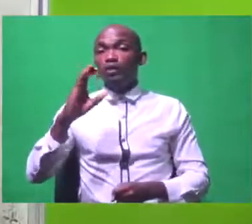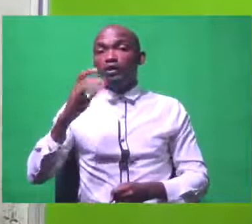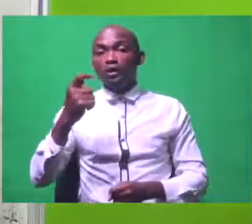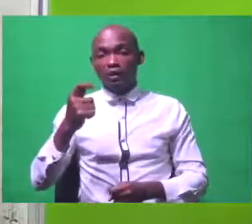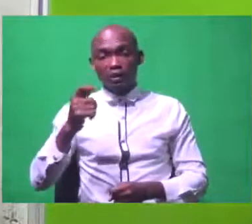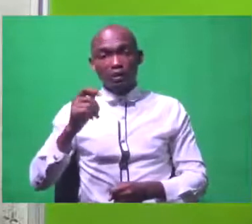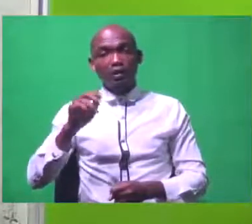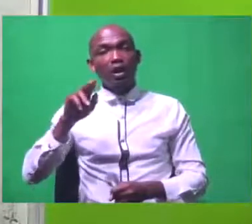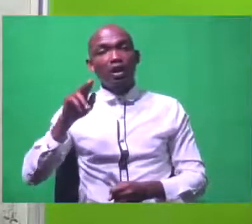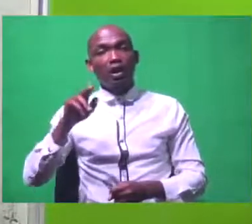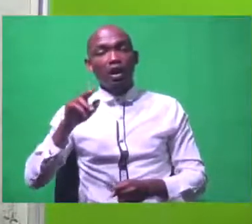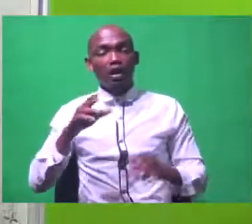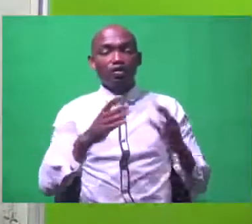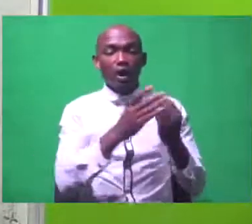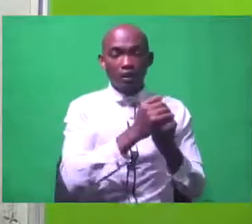and